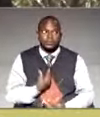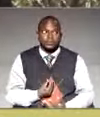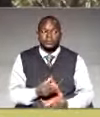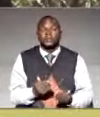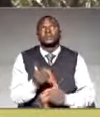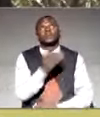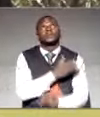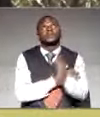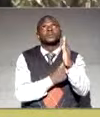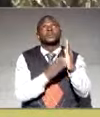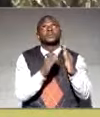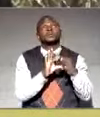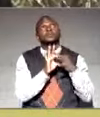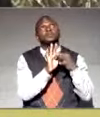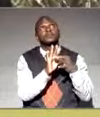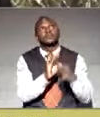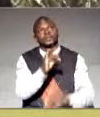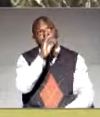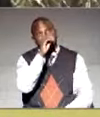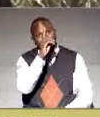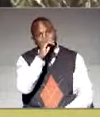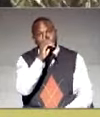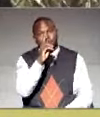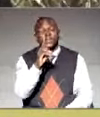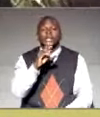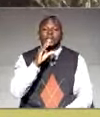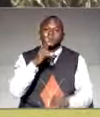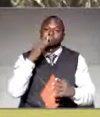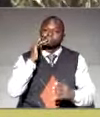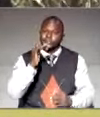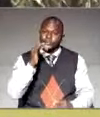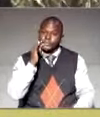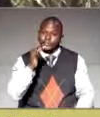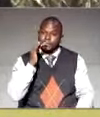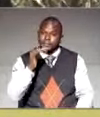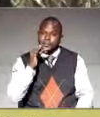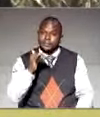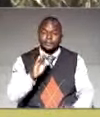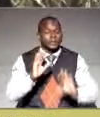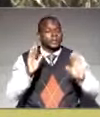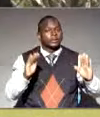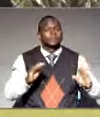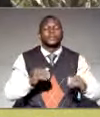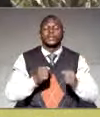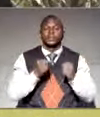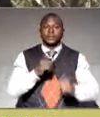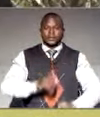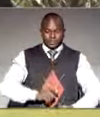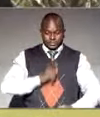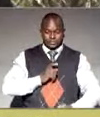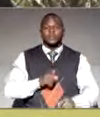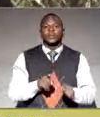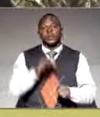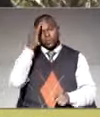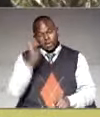katonda mwinu kwekwasa. Mubigambo yonna, ebyogerwa, mubiba kumu. Kubanga